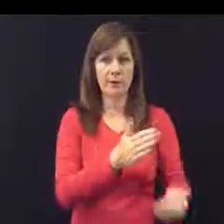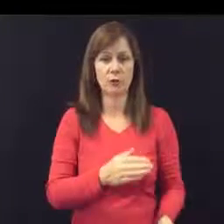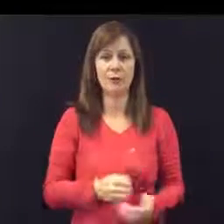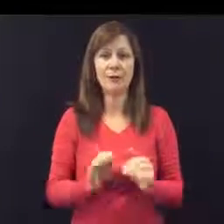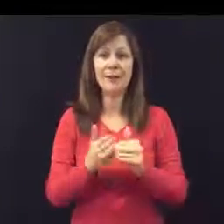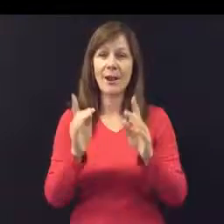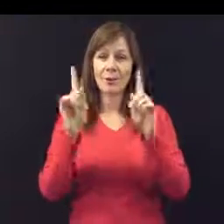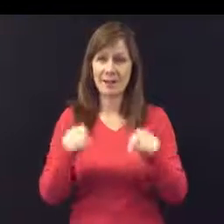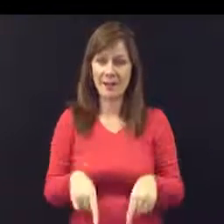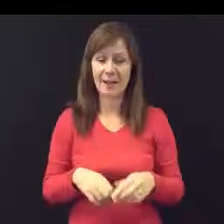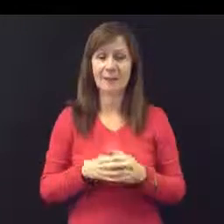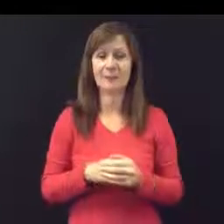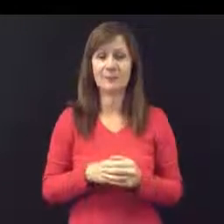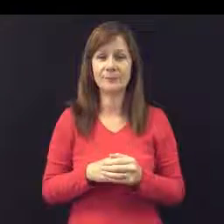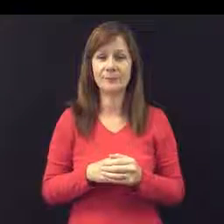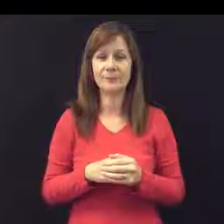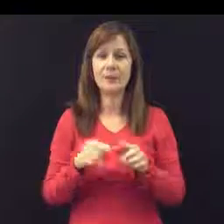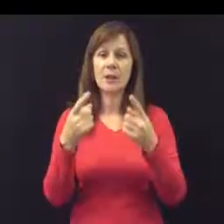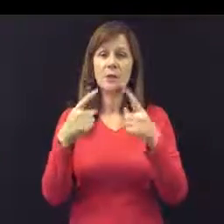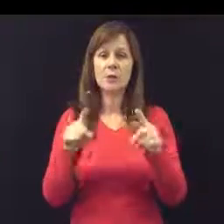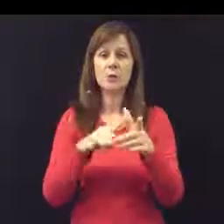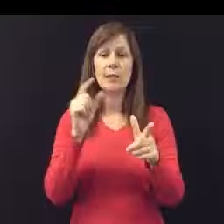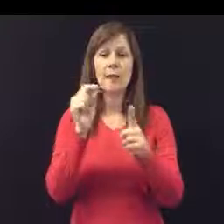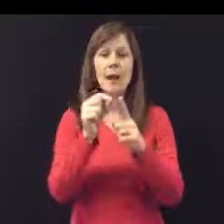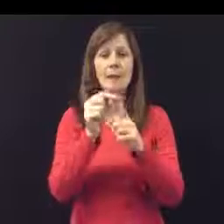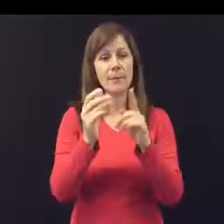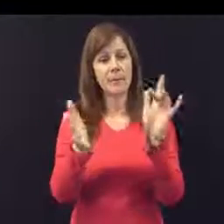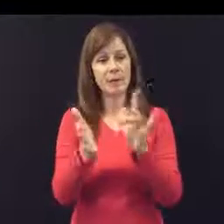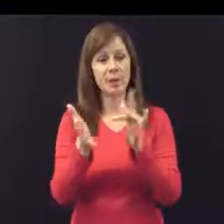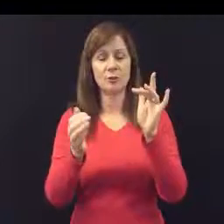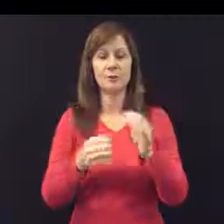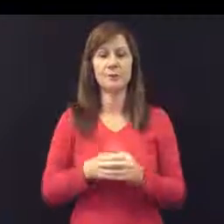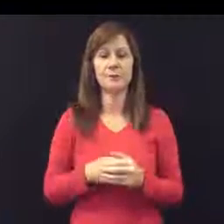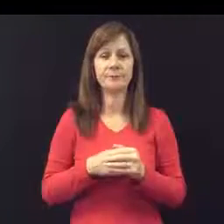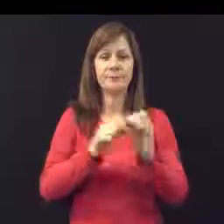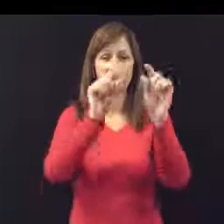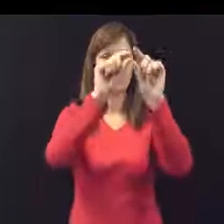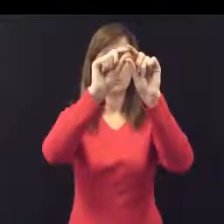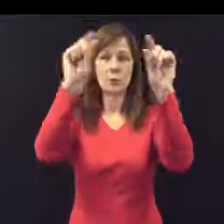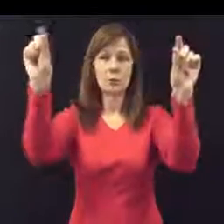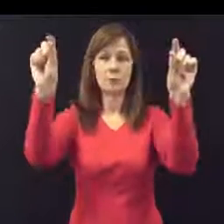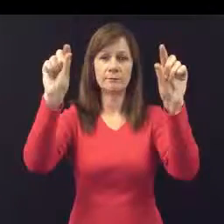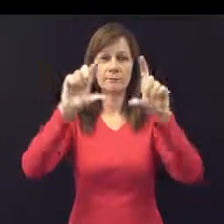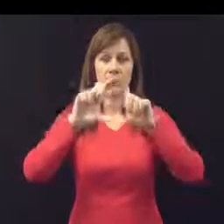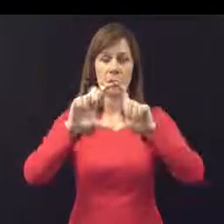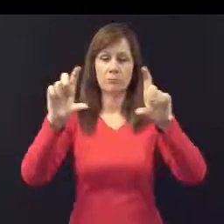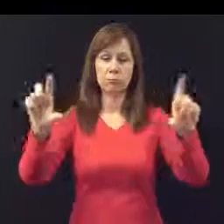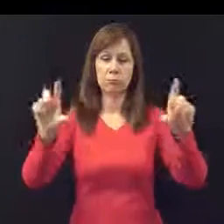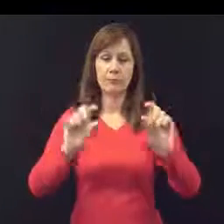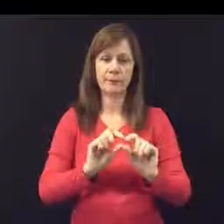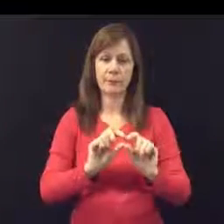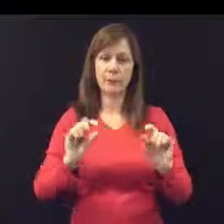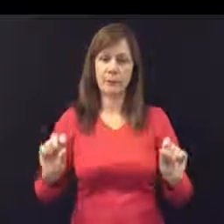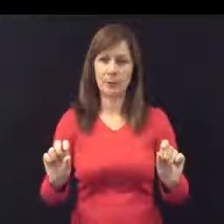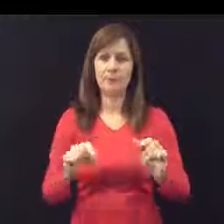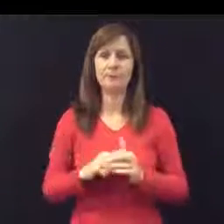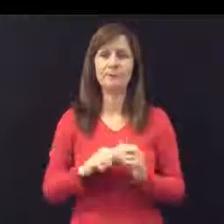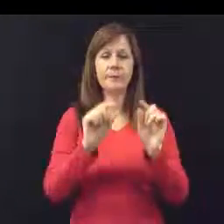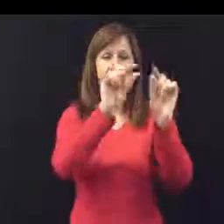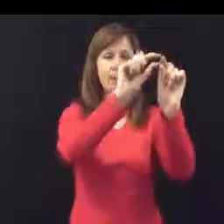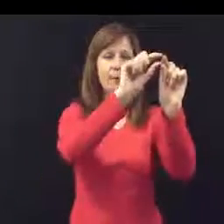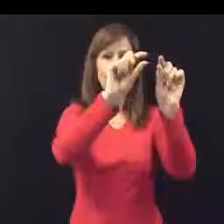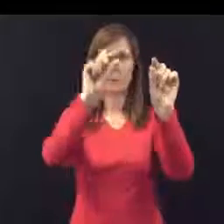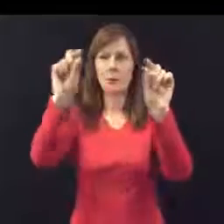iTunes Syncing, and Music Match lesson in the Advanced lesson for more on those topics. Let's get started. Tap on the Music